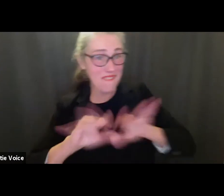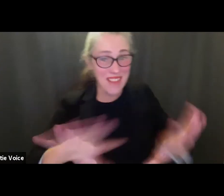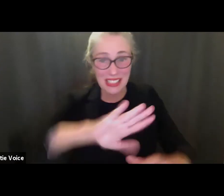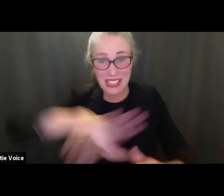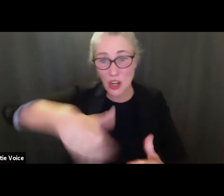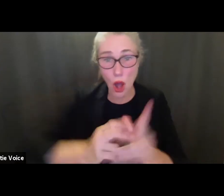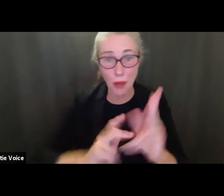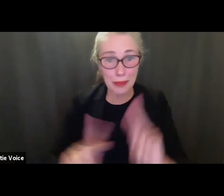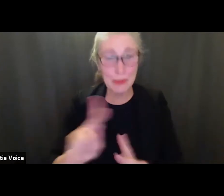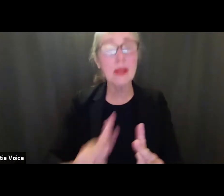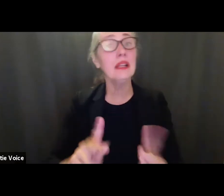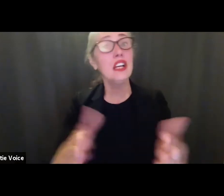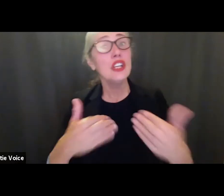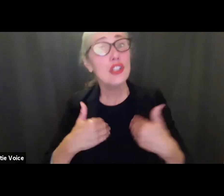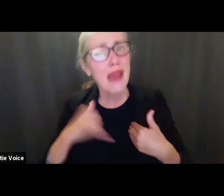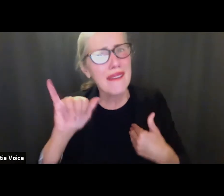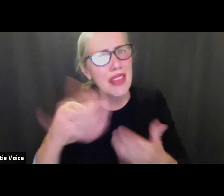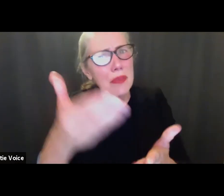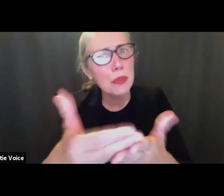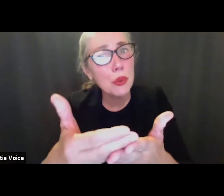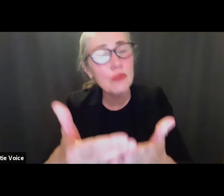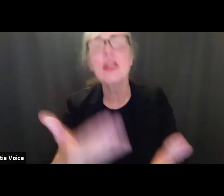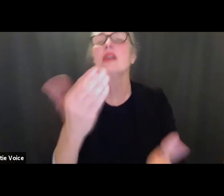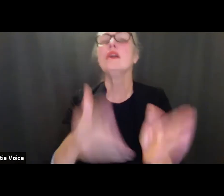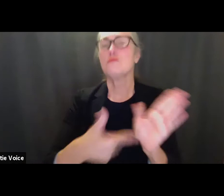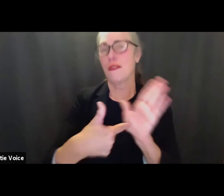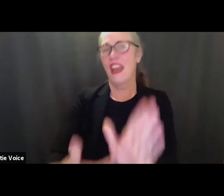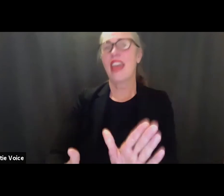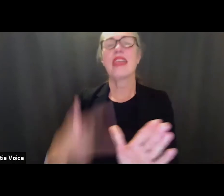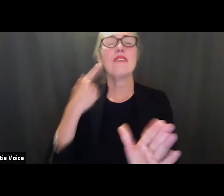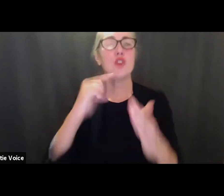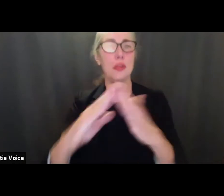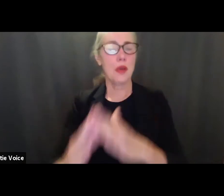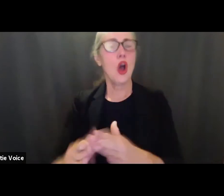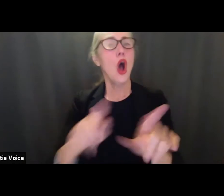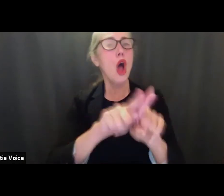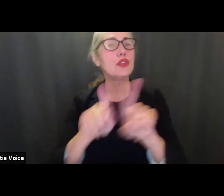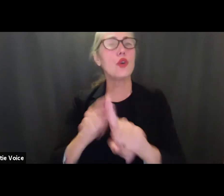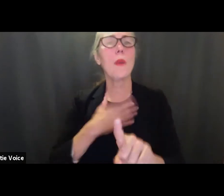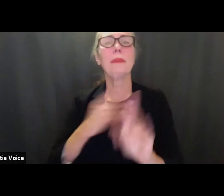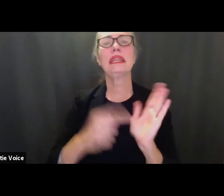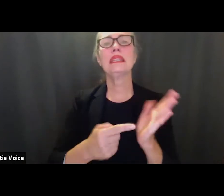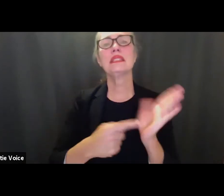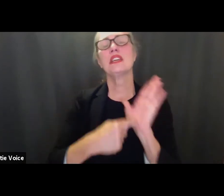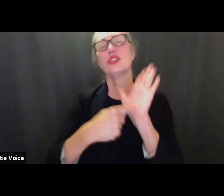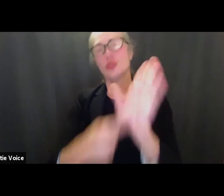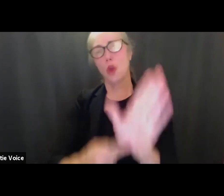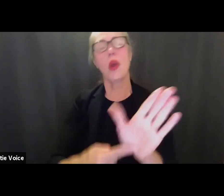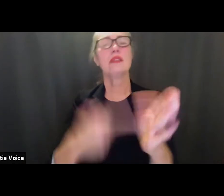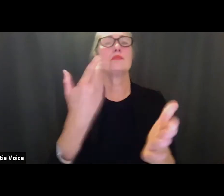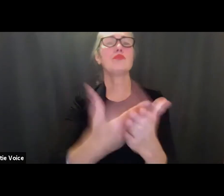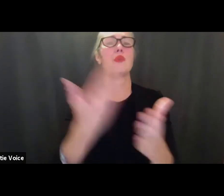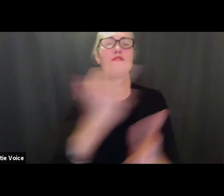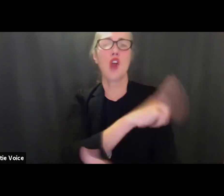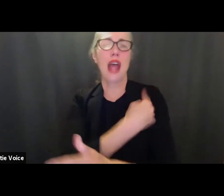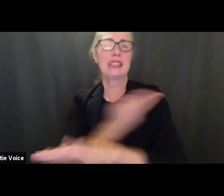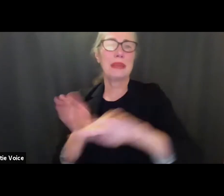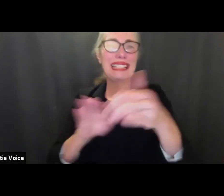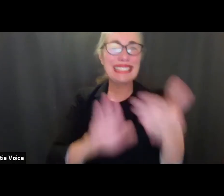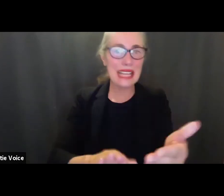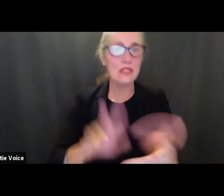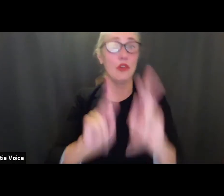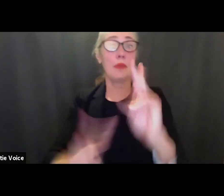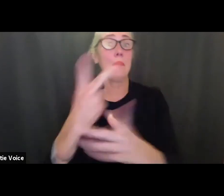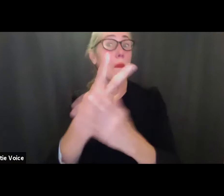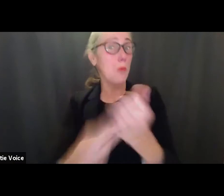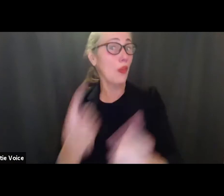community? Also, please report hospitalizations and deaths for both vaccinated and unvaccinated. There was a safety report